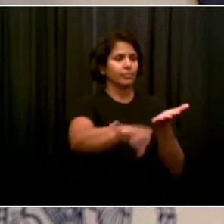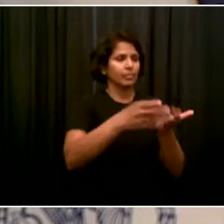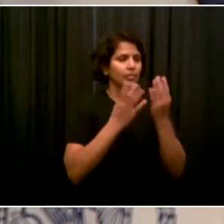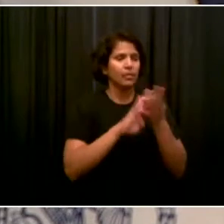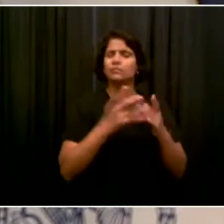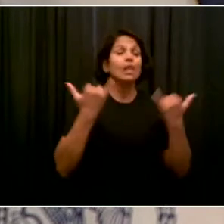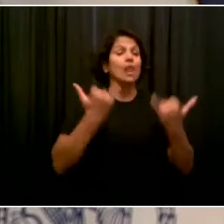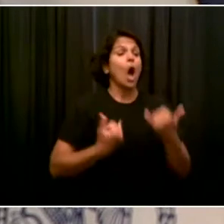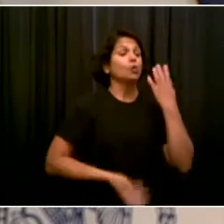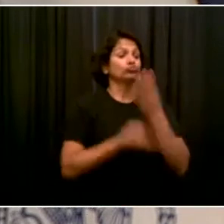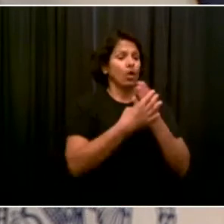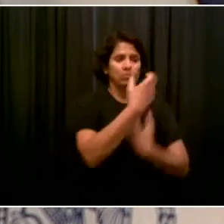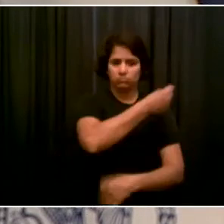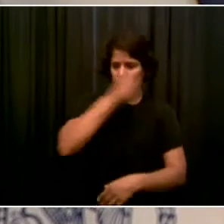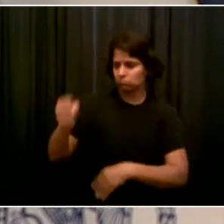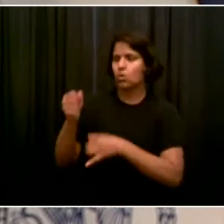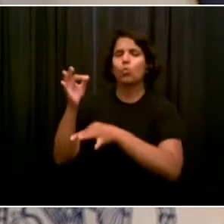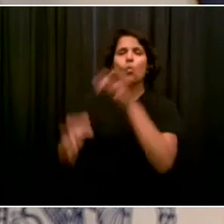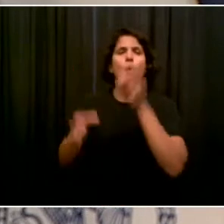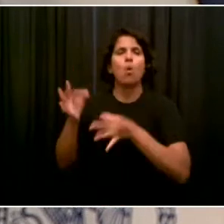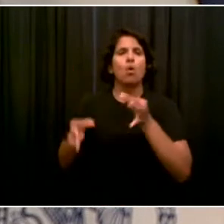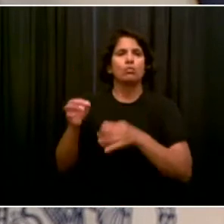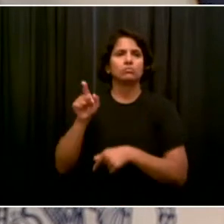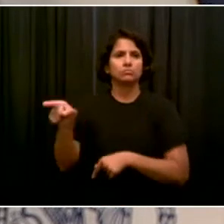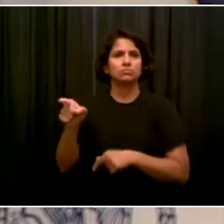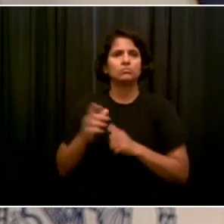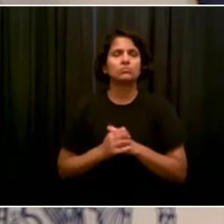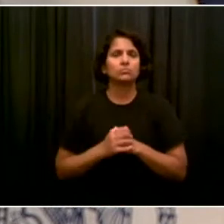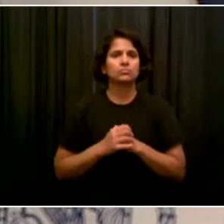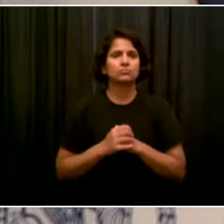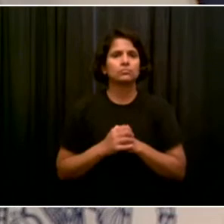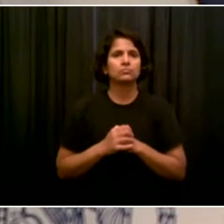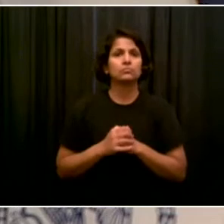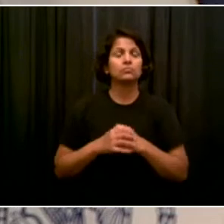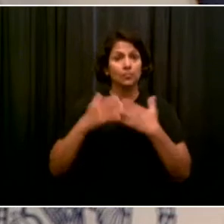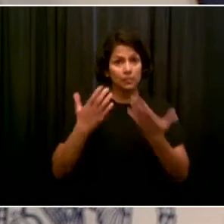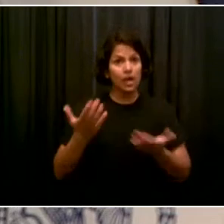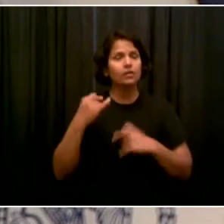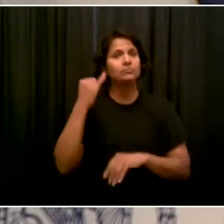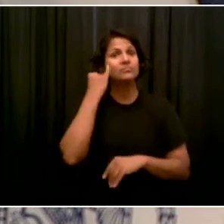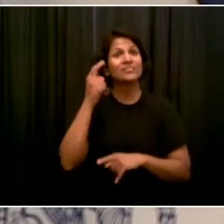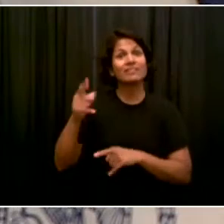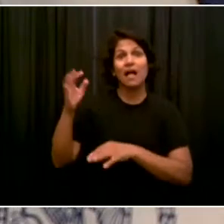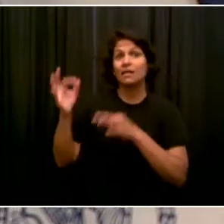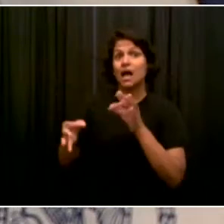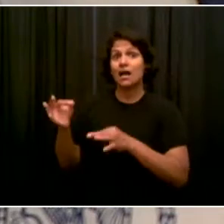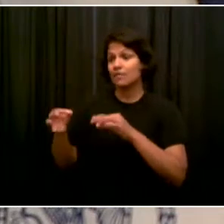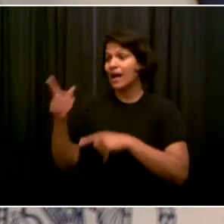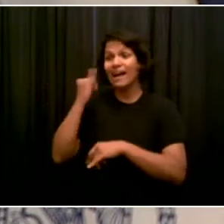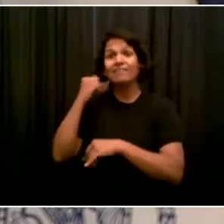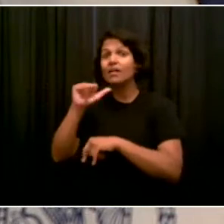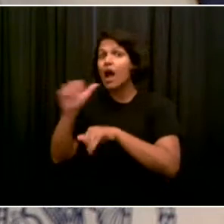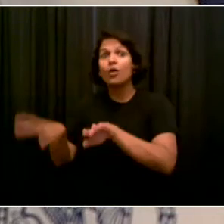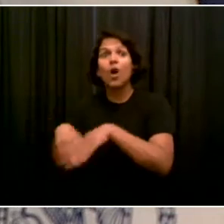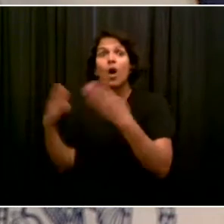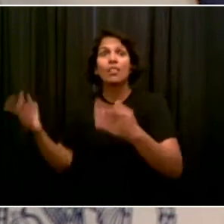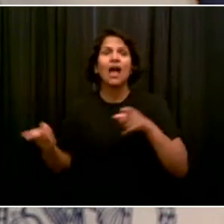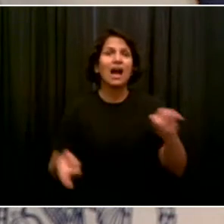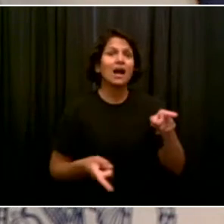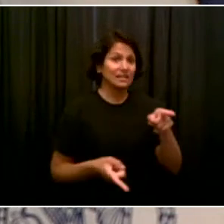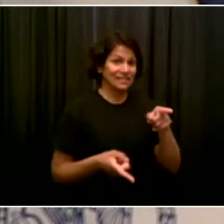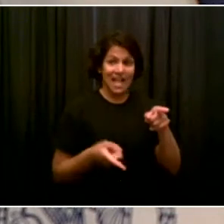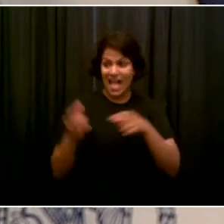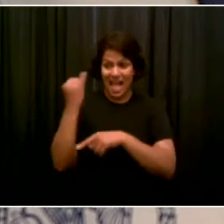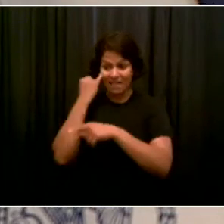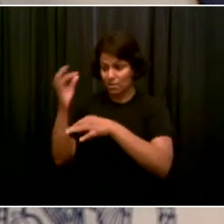criminal justice experts will tell you is if there's not consequences, it creates danger for communities. So we want to see the court system at 100%